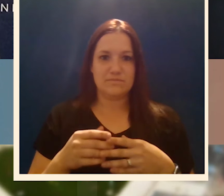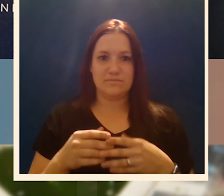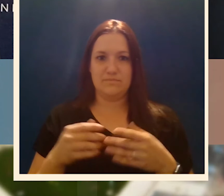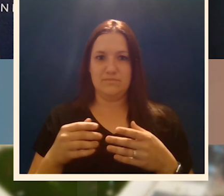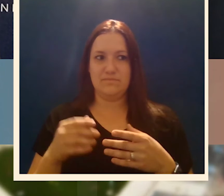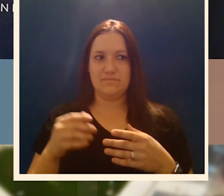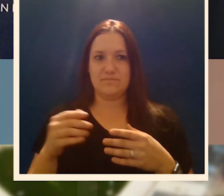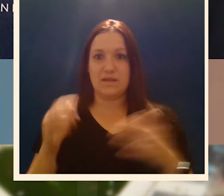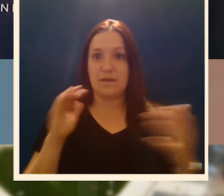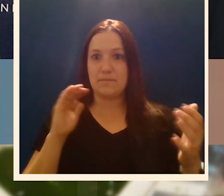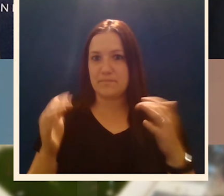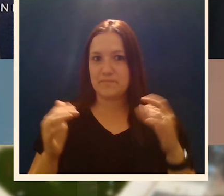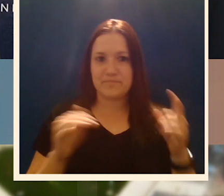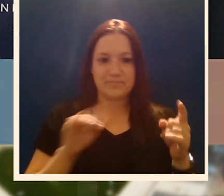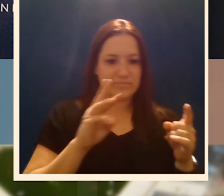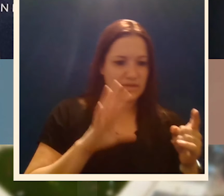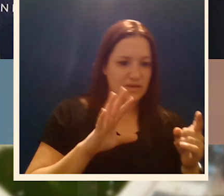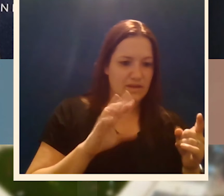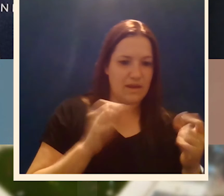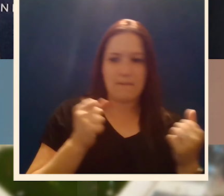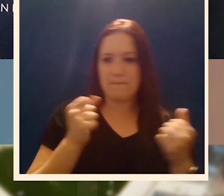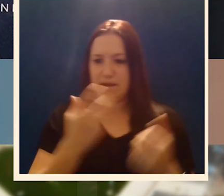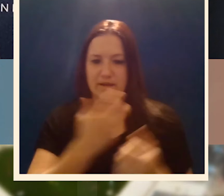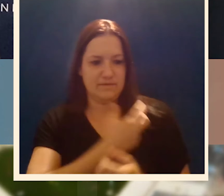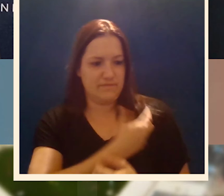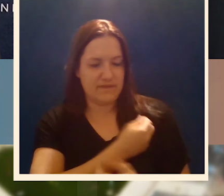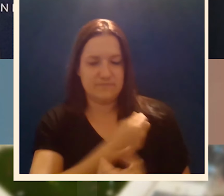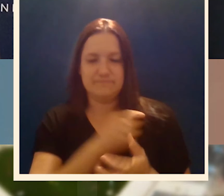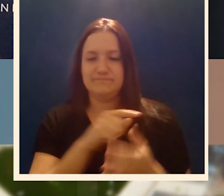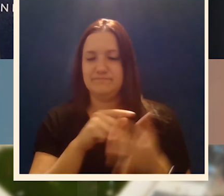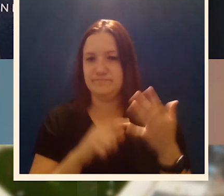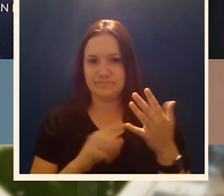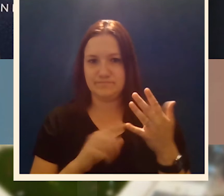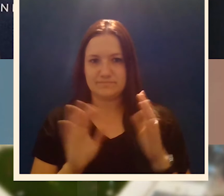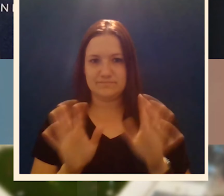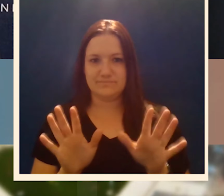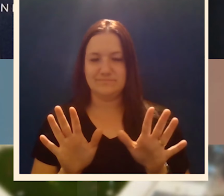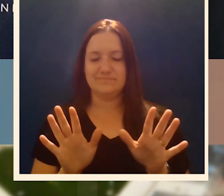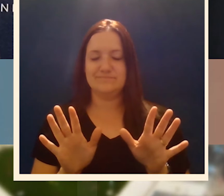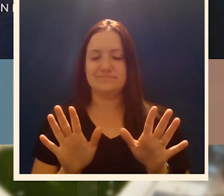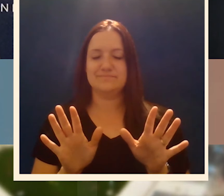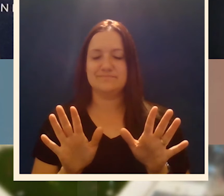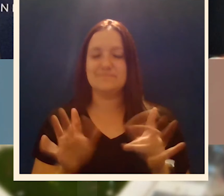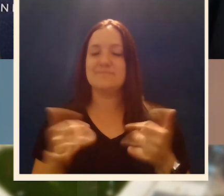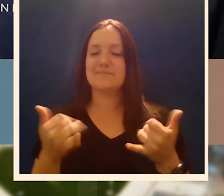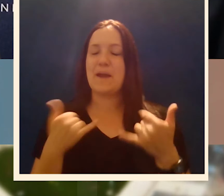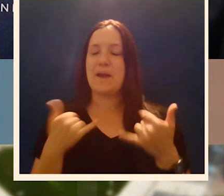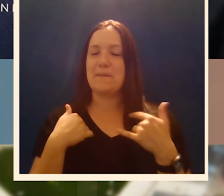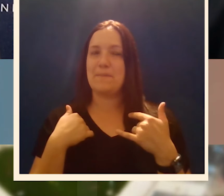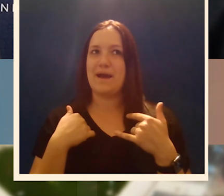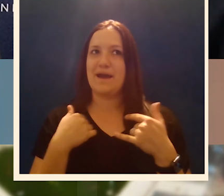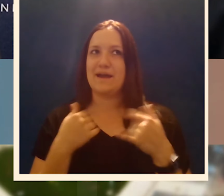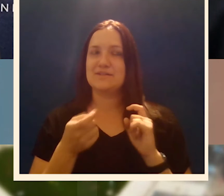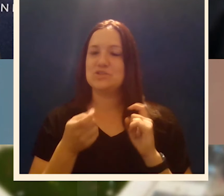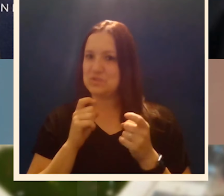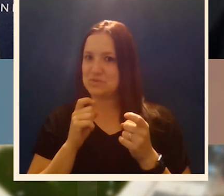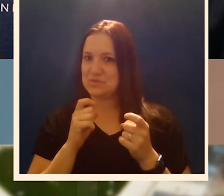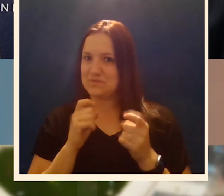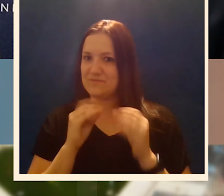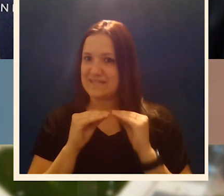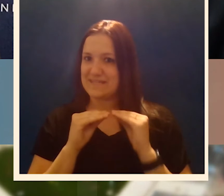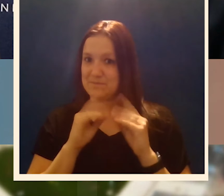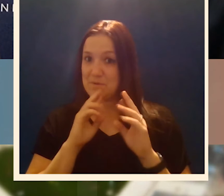that's over 65 and how many have been vaccinated. So here's my revised report to all of you.